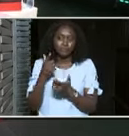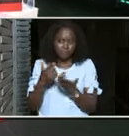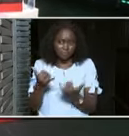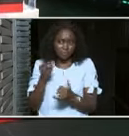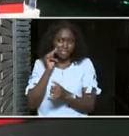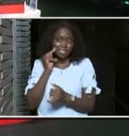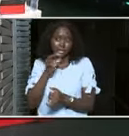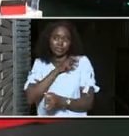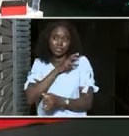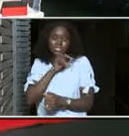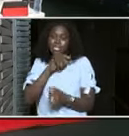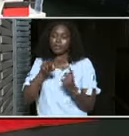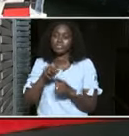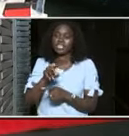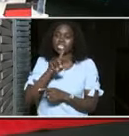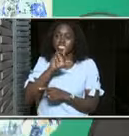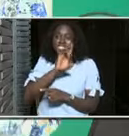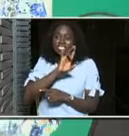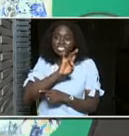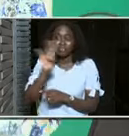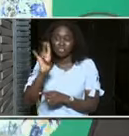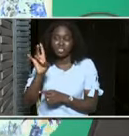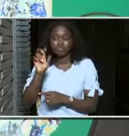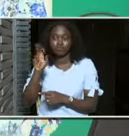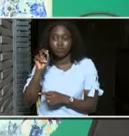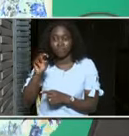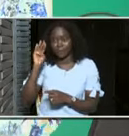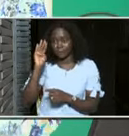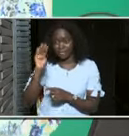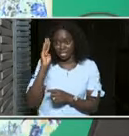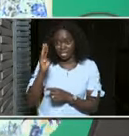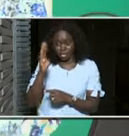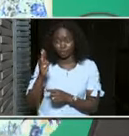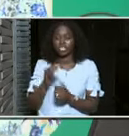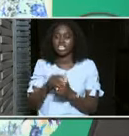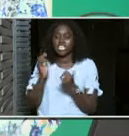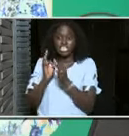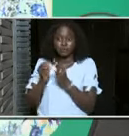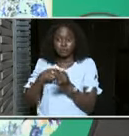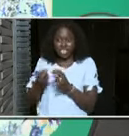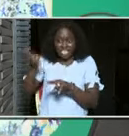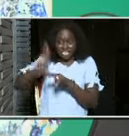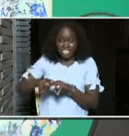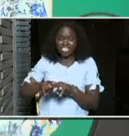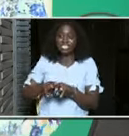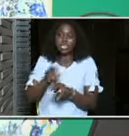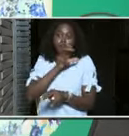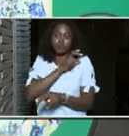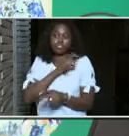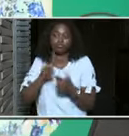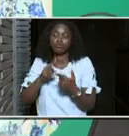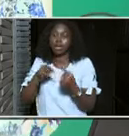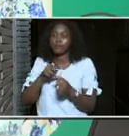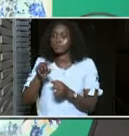712 billion. If we increase police to about 1 million policemen, which is sort of part of